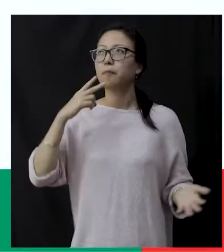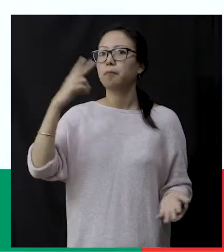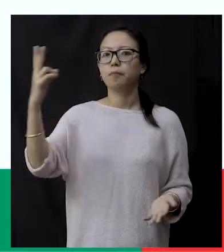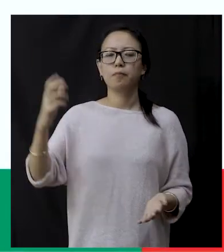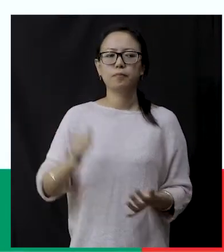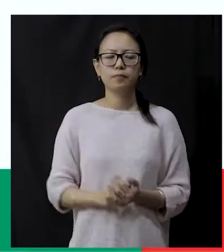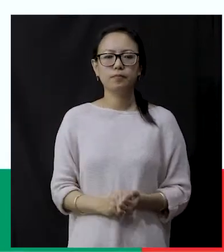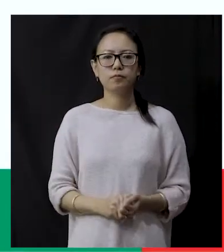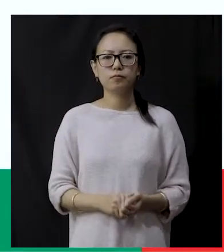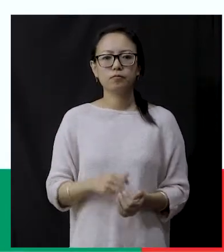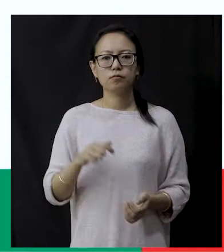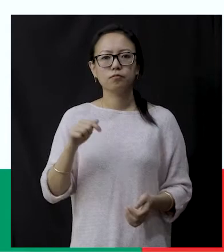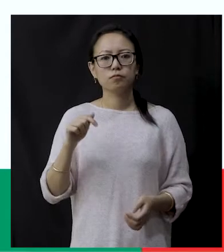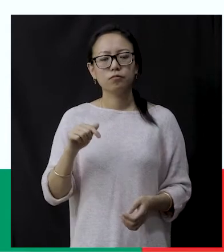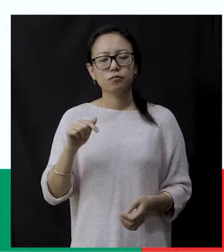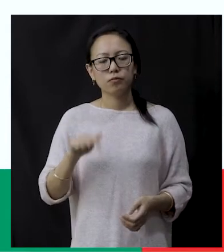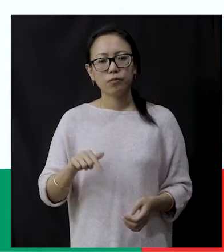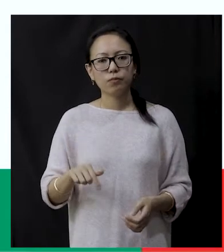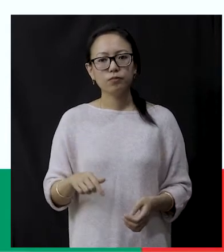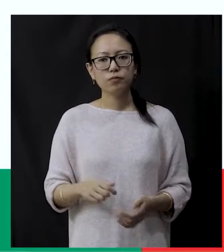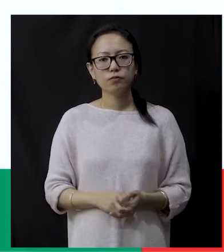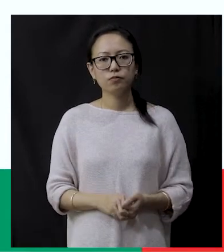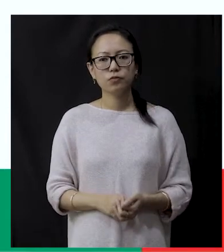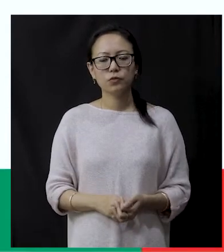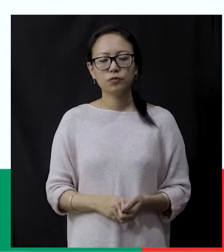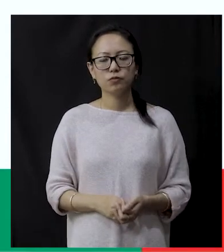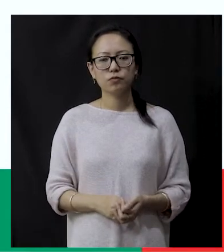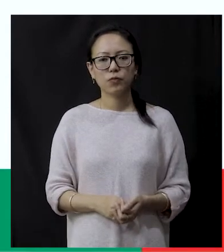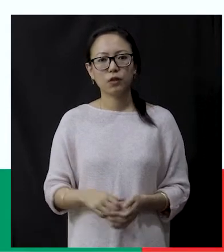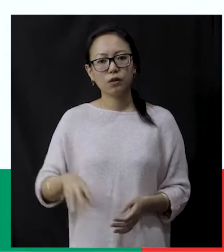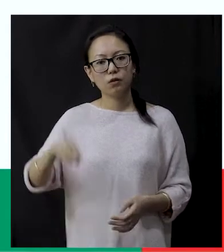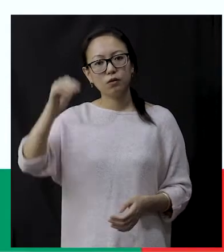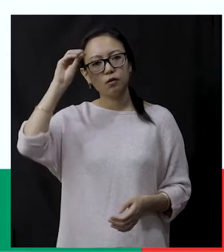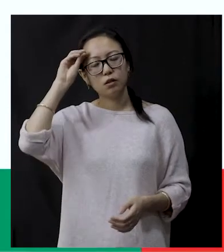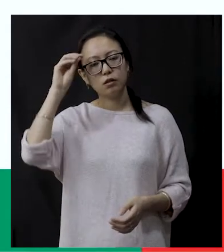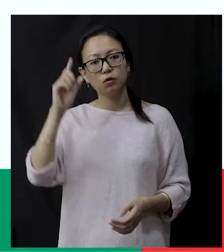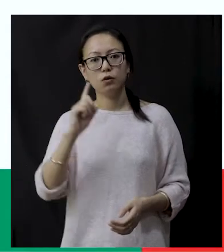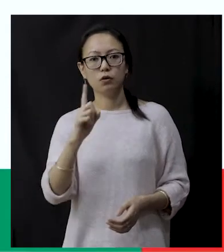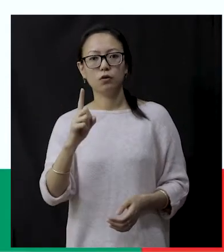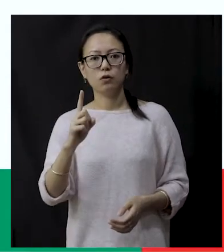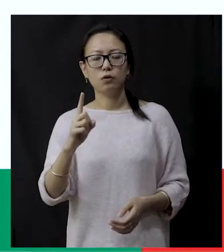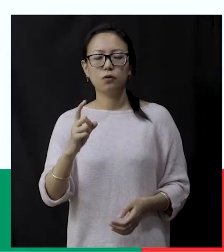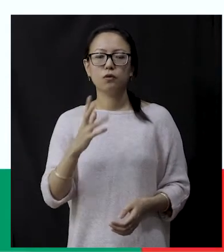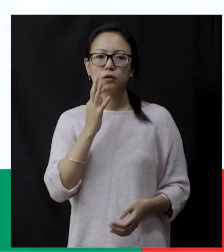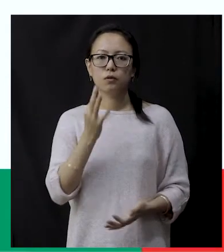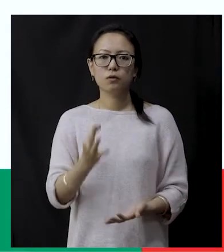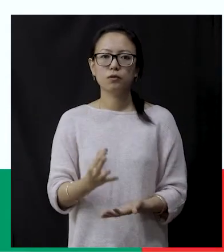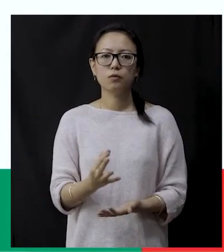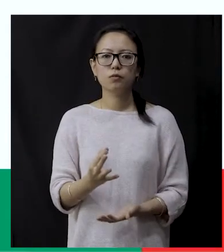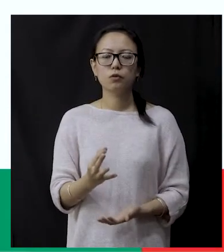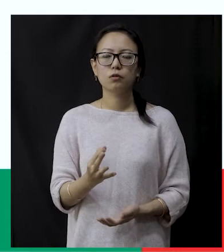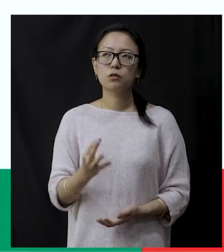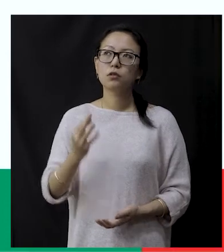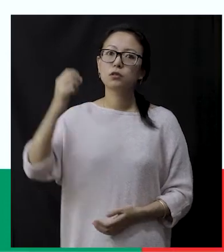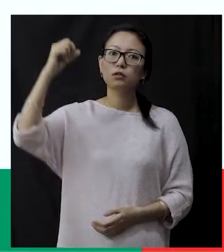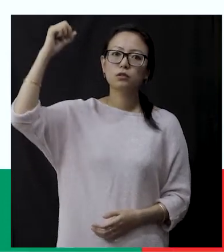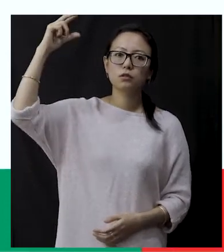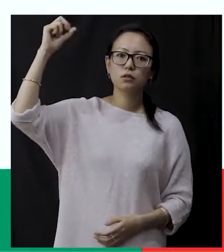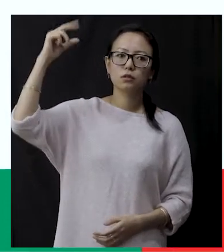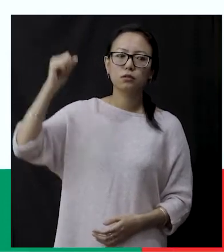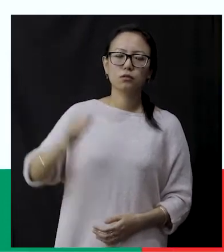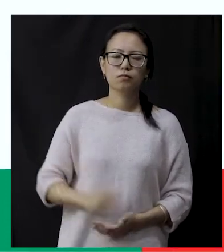star. And do you want to know the name of that star? Okay, I will show you,